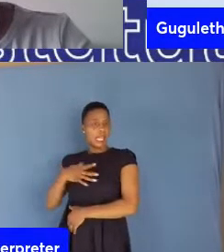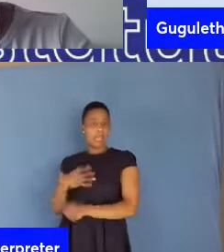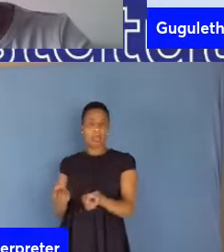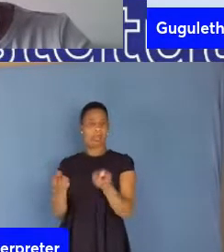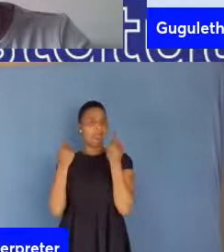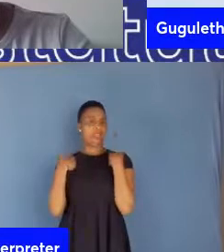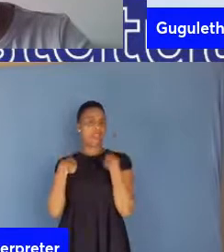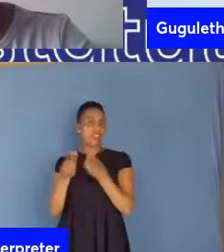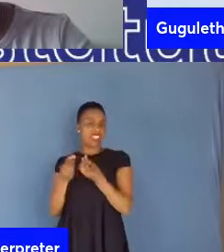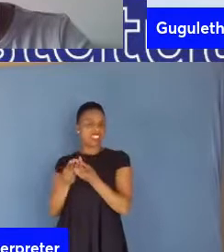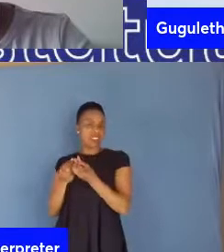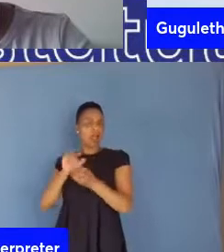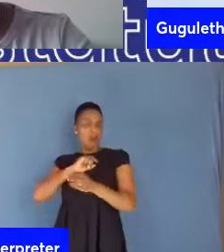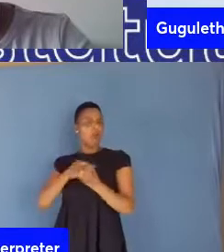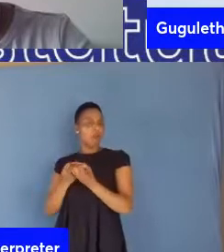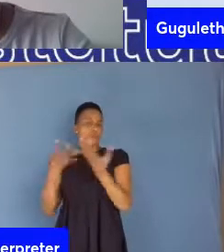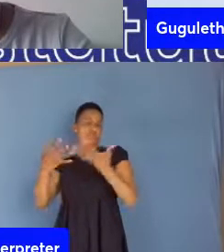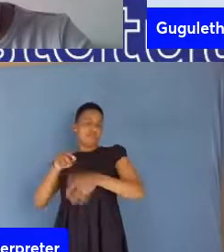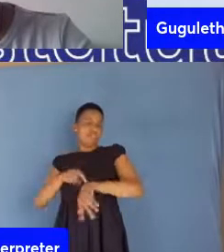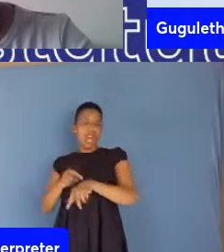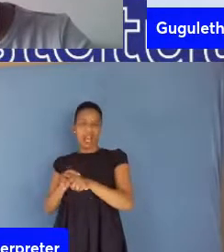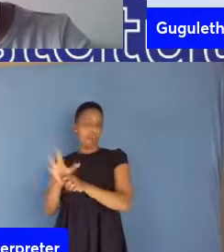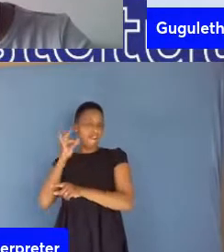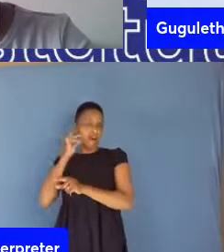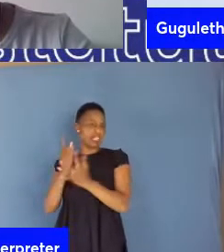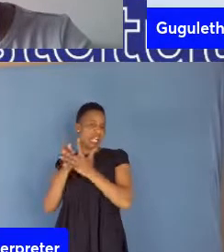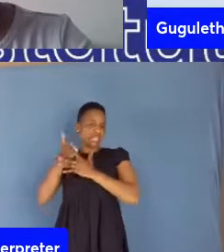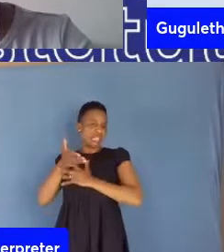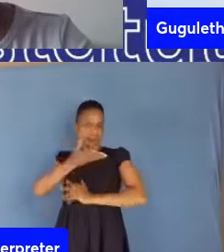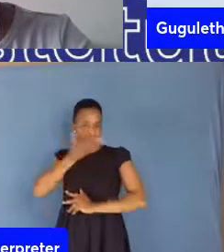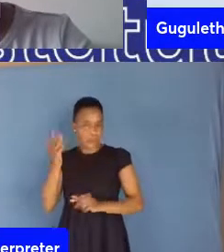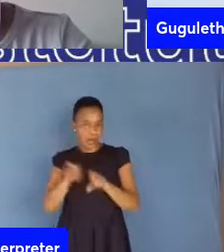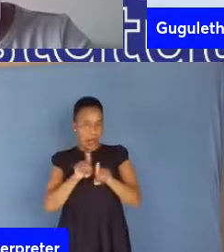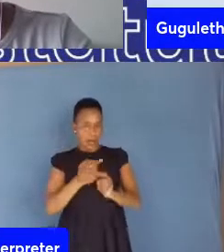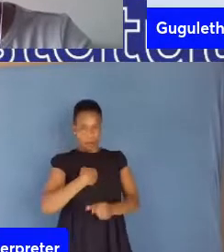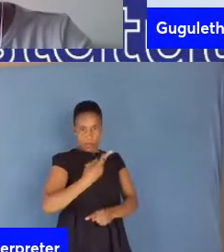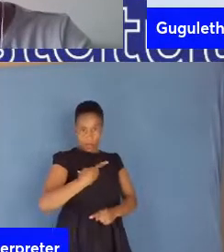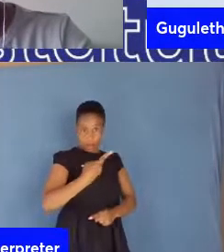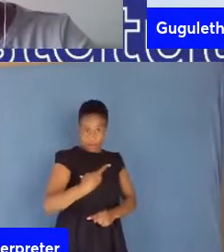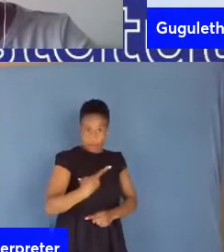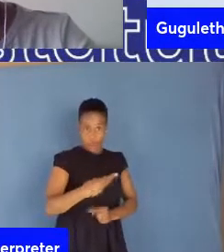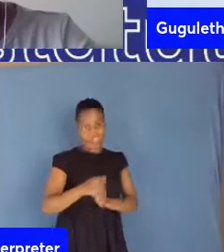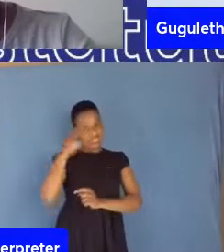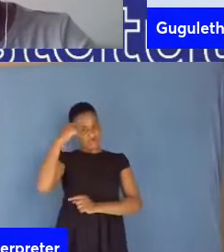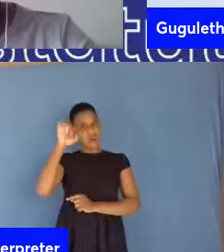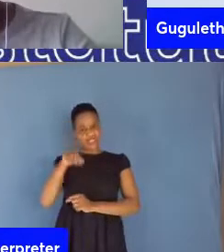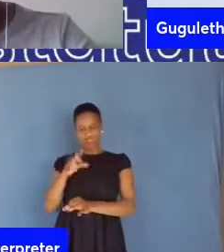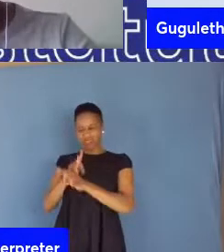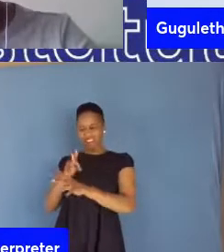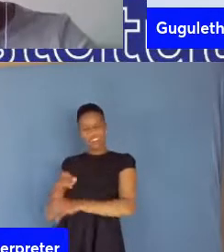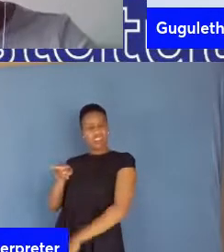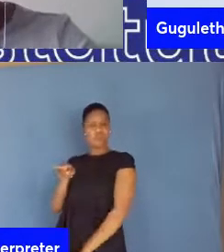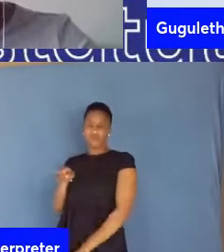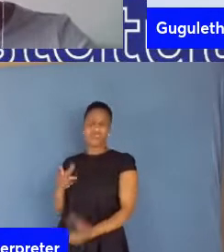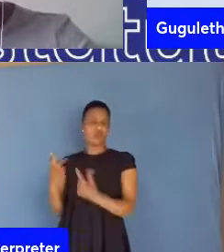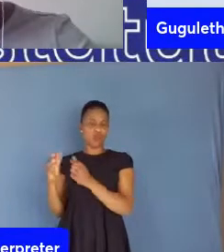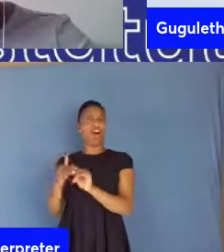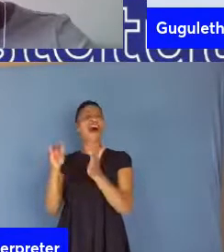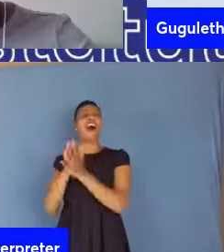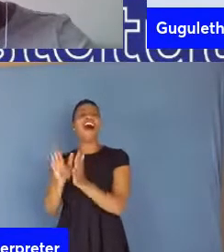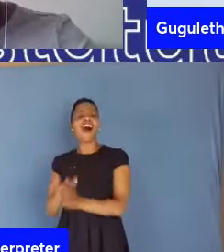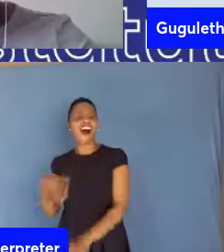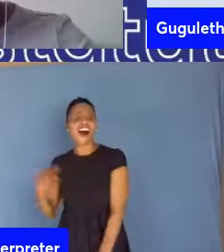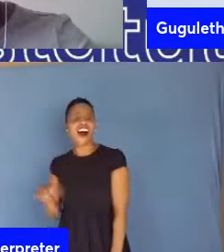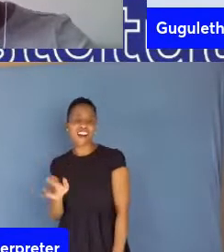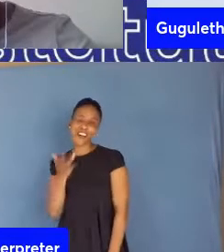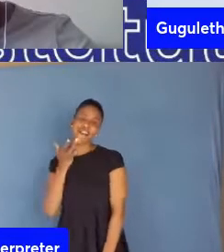access information really like you and I, they think that Babu Sbia is doing them a favor. A Mamu